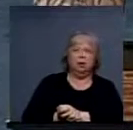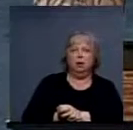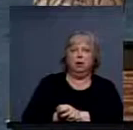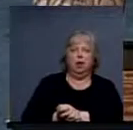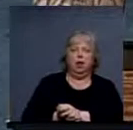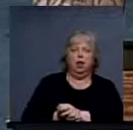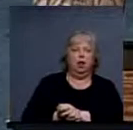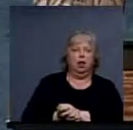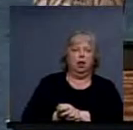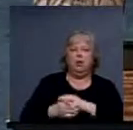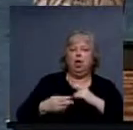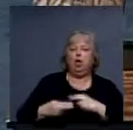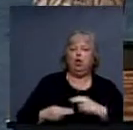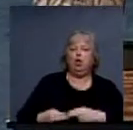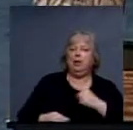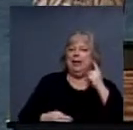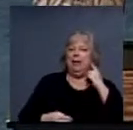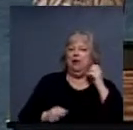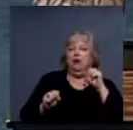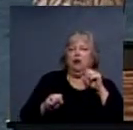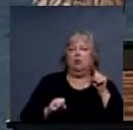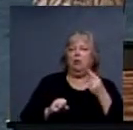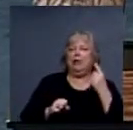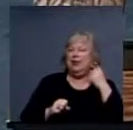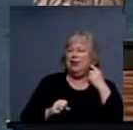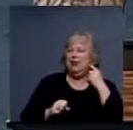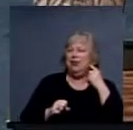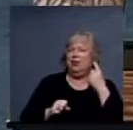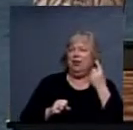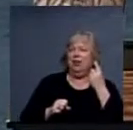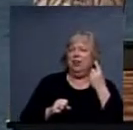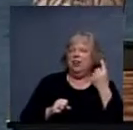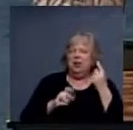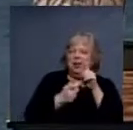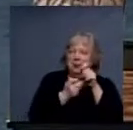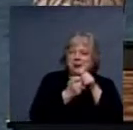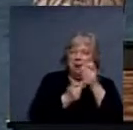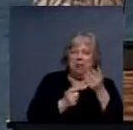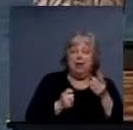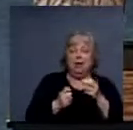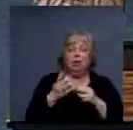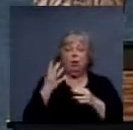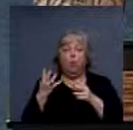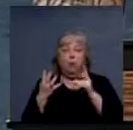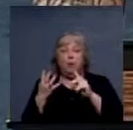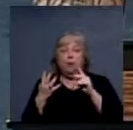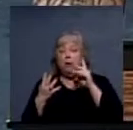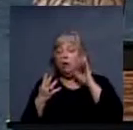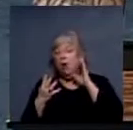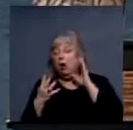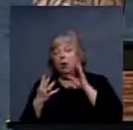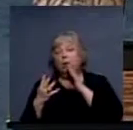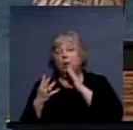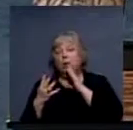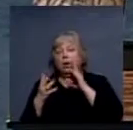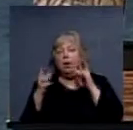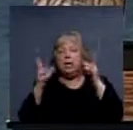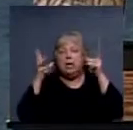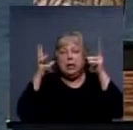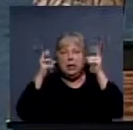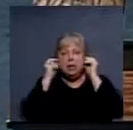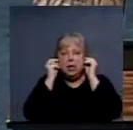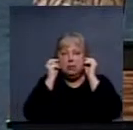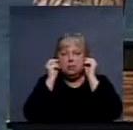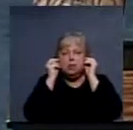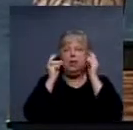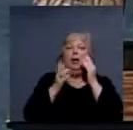the human ear can only hear certain things. If four people are talking at one time or one person is talking, the human ear takes it all in. And some people,